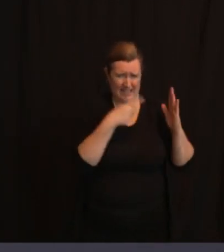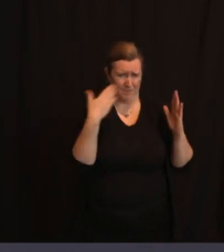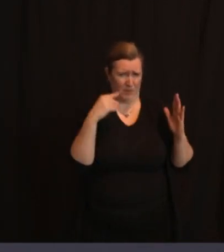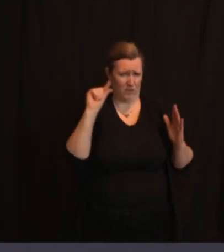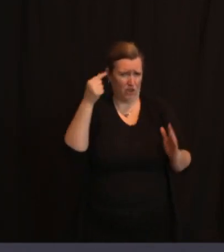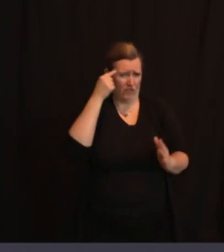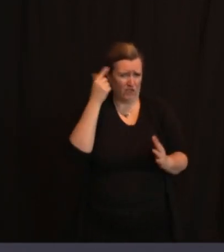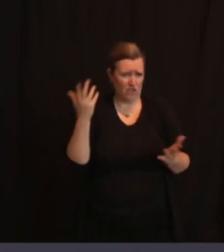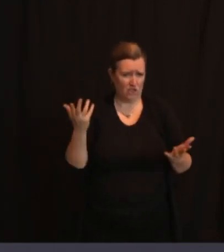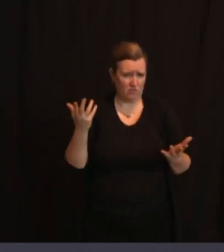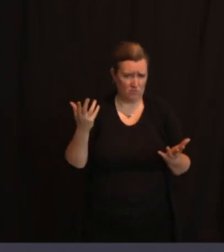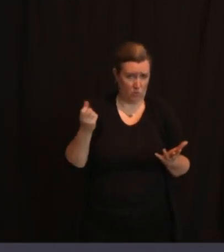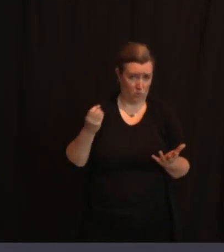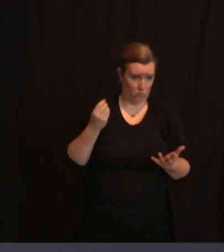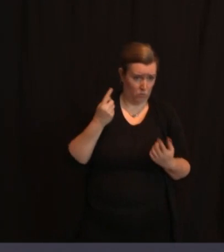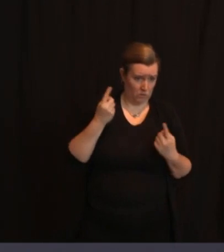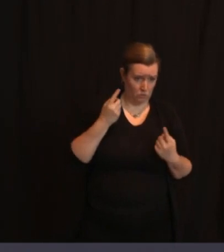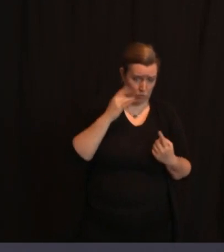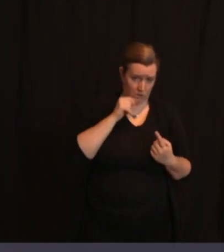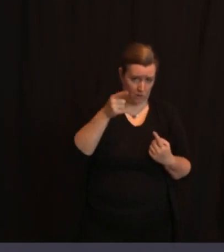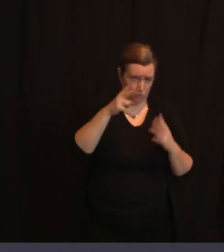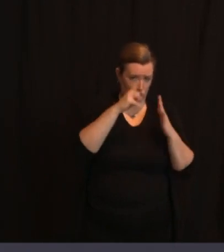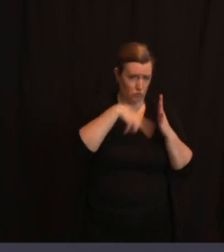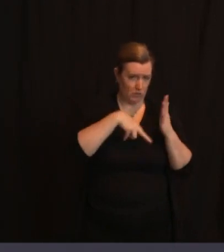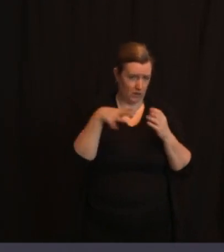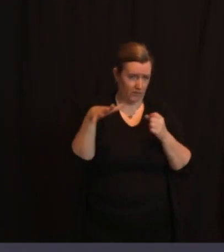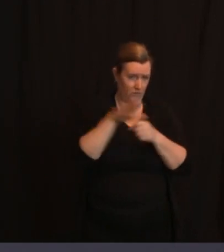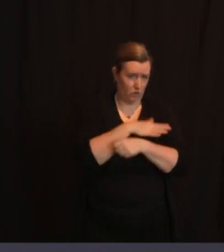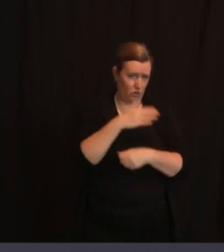from that? And then I also want to ask